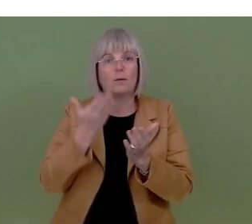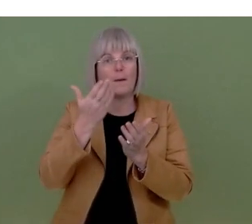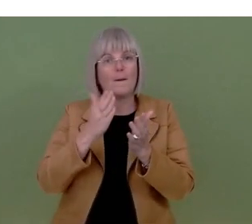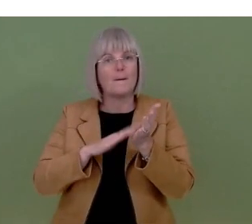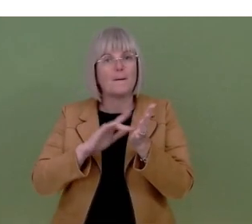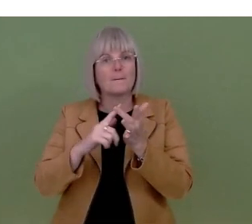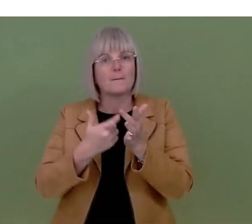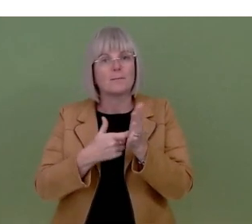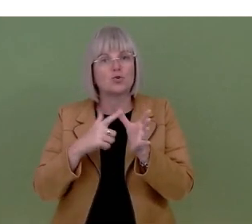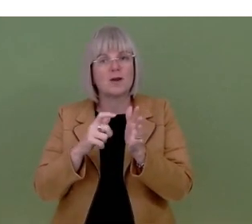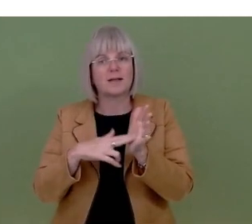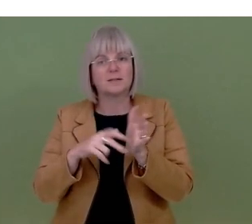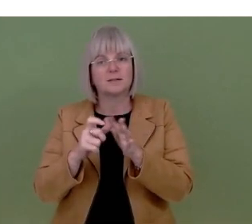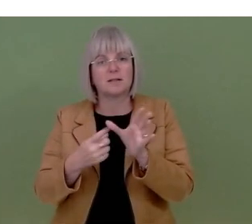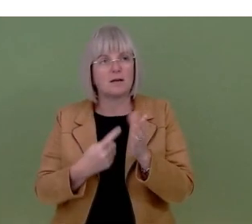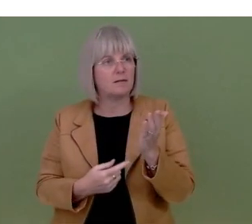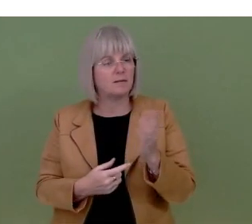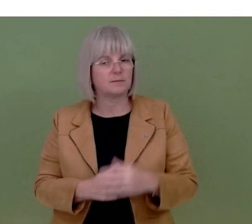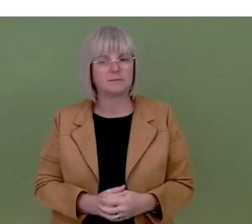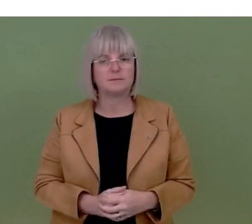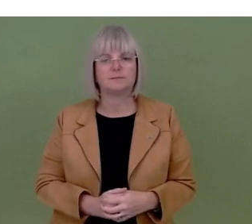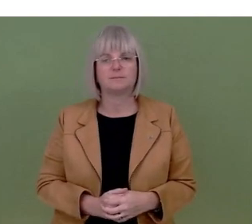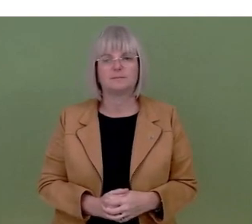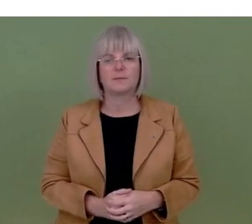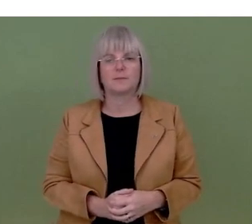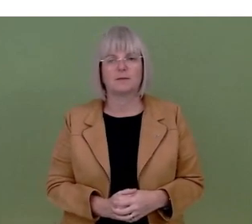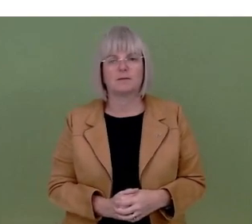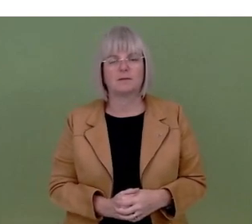I think one thing that comes to my mind is I